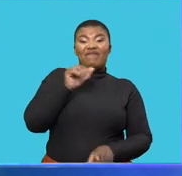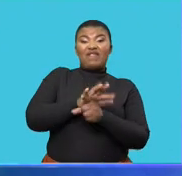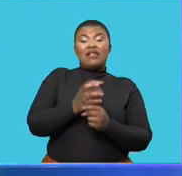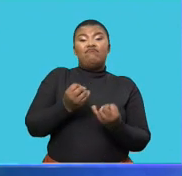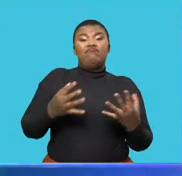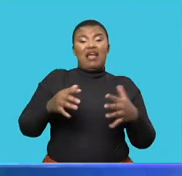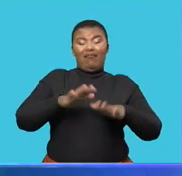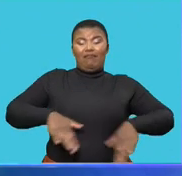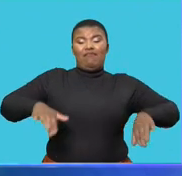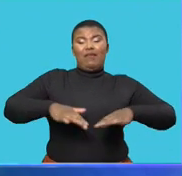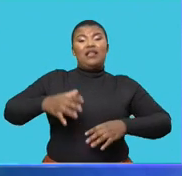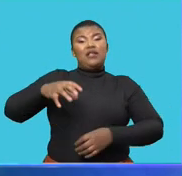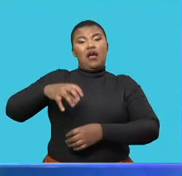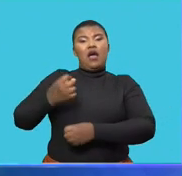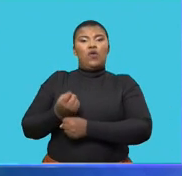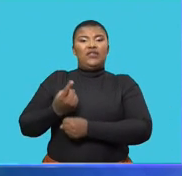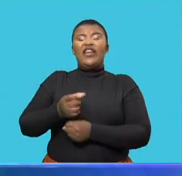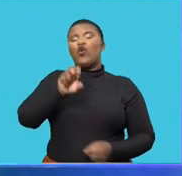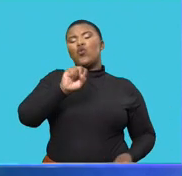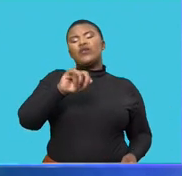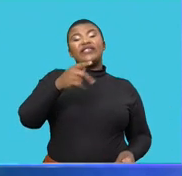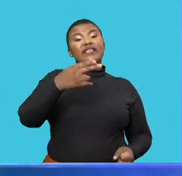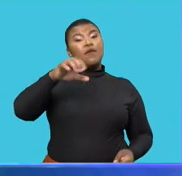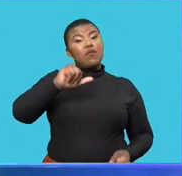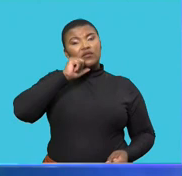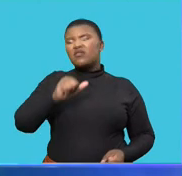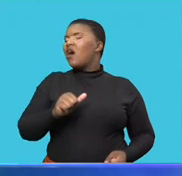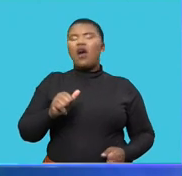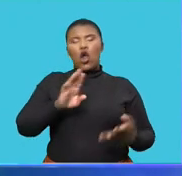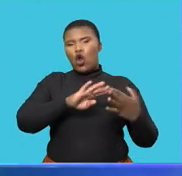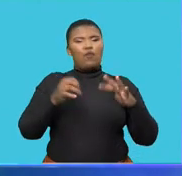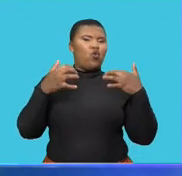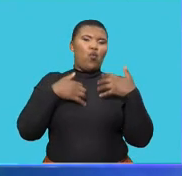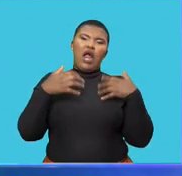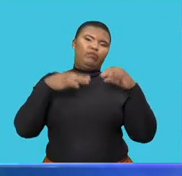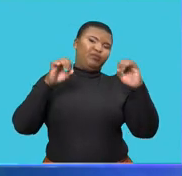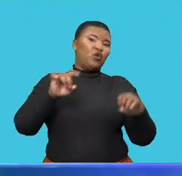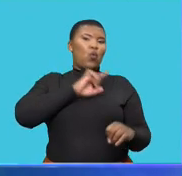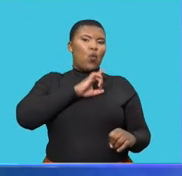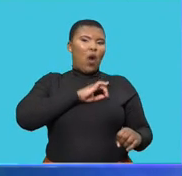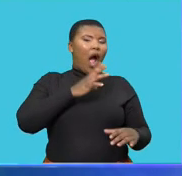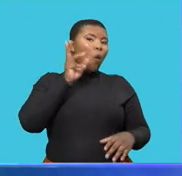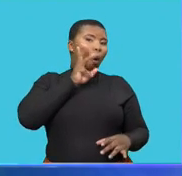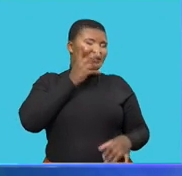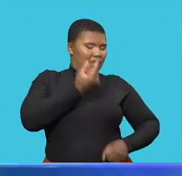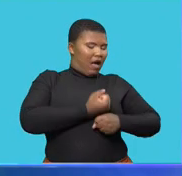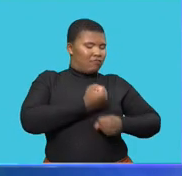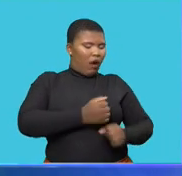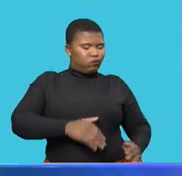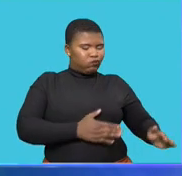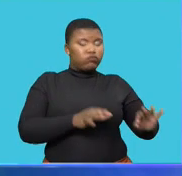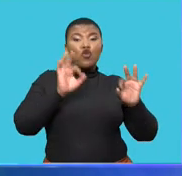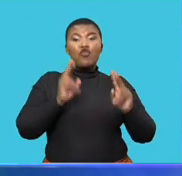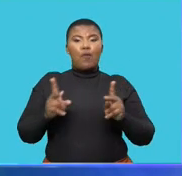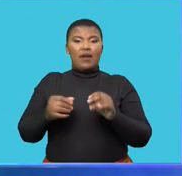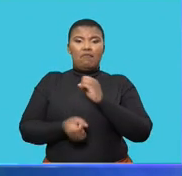water utility's chief executive, Sipho Musayi, says residents should worry less as the water pumping system is operating normally, adding